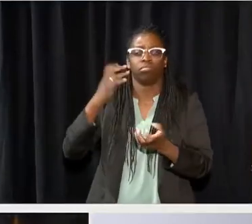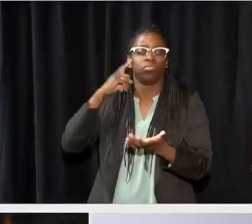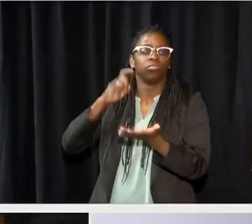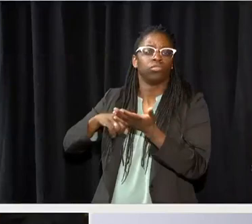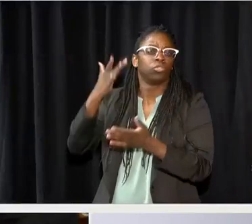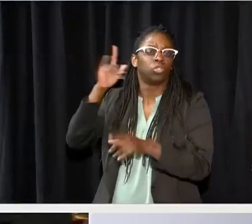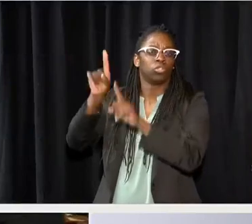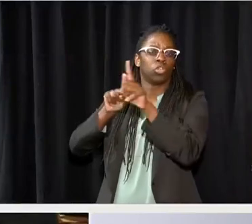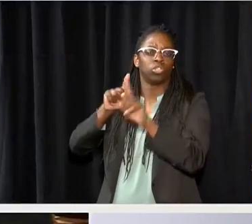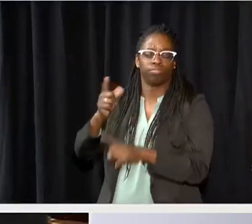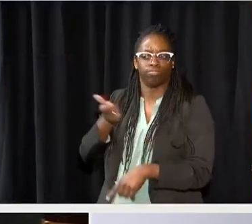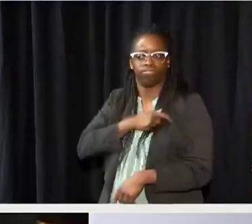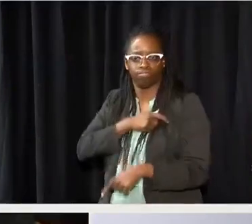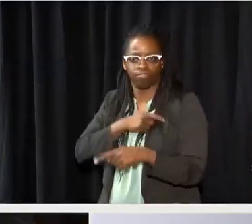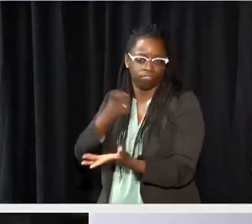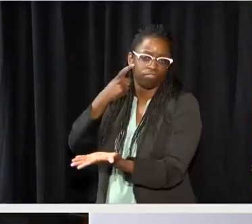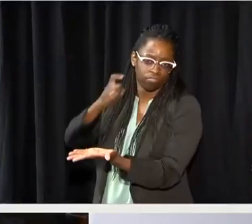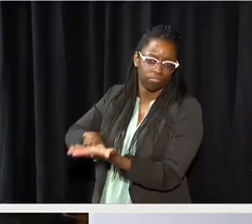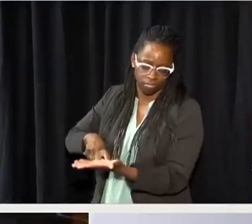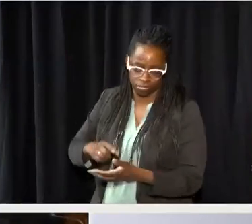At this moment,